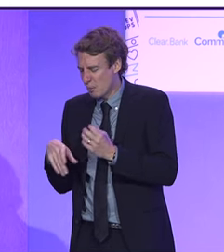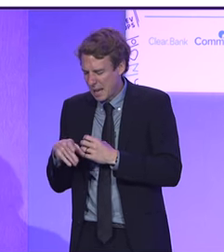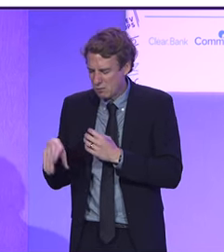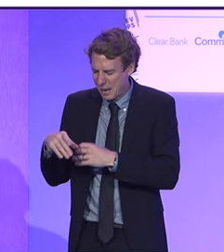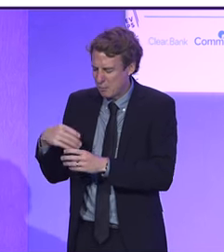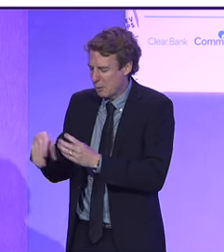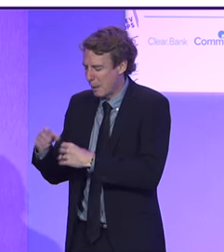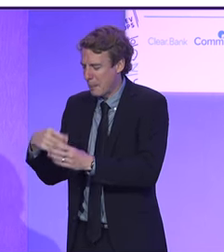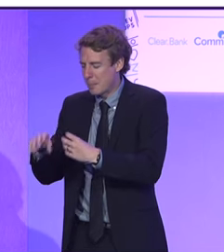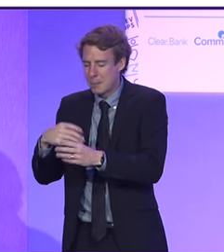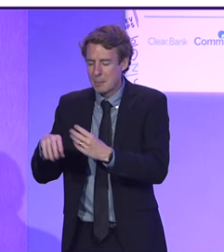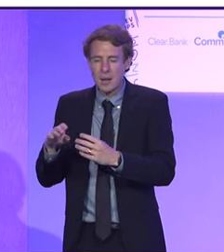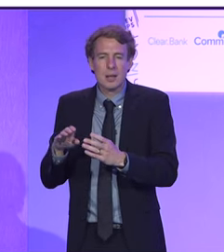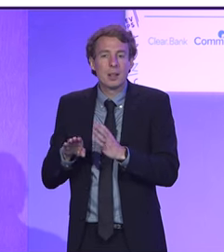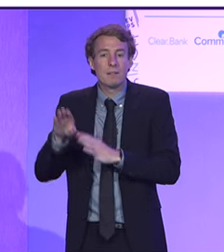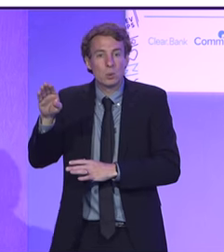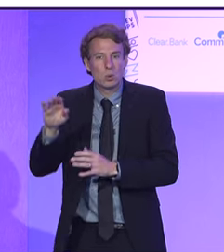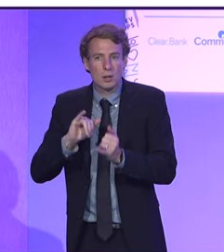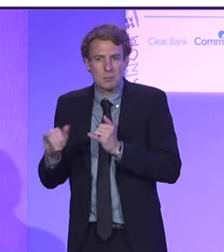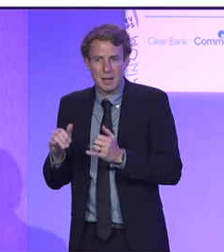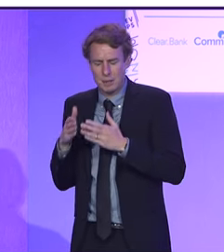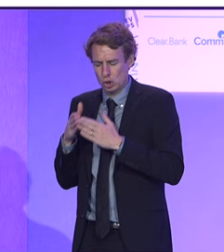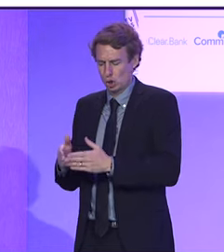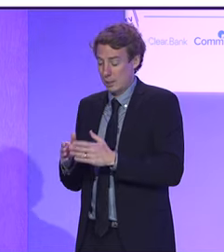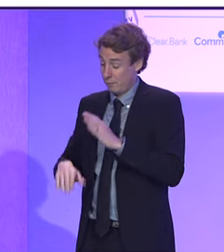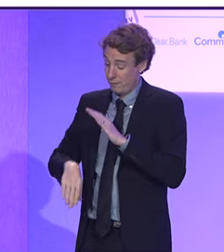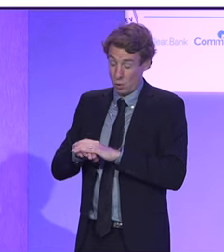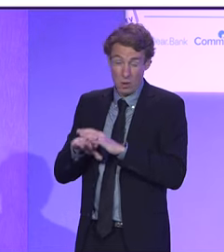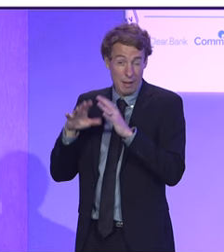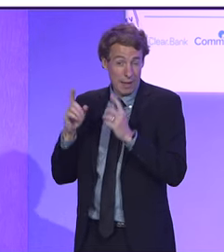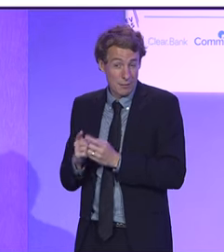replaced every single part of the ship. Is it still Theseus' ship?